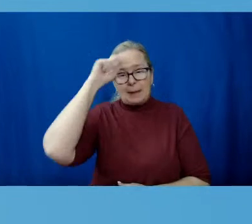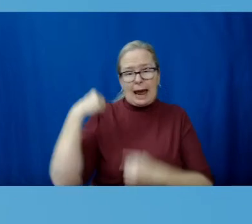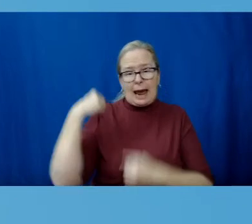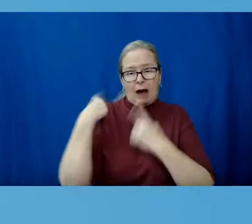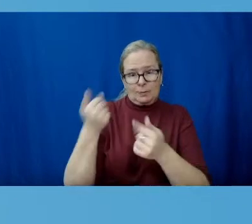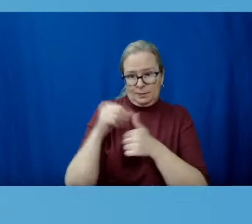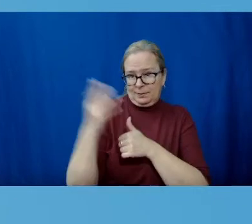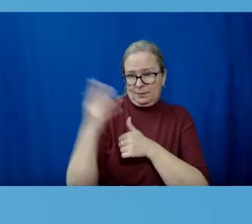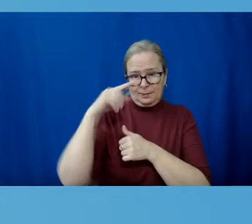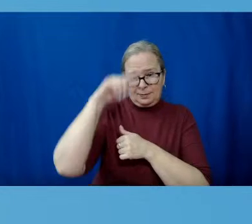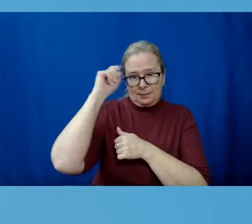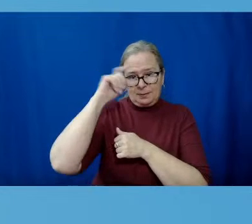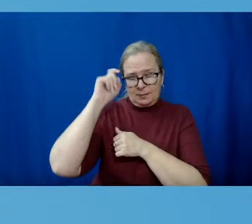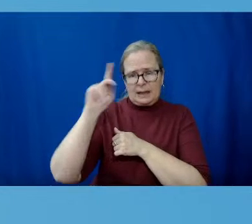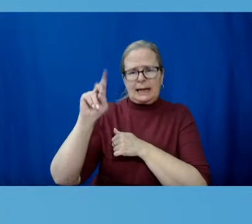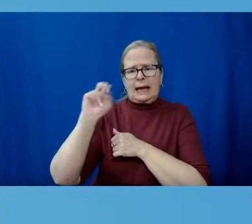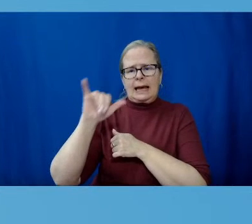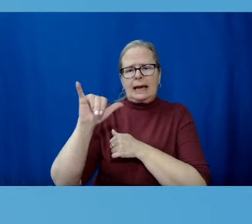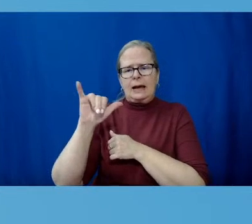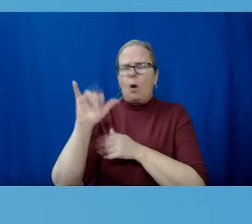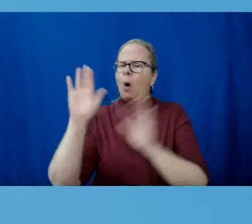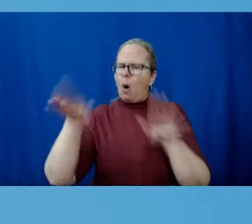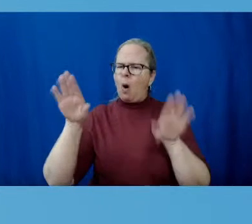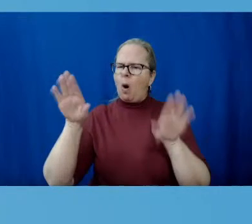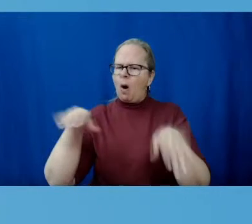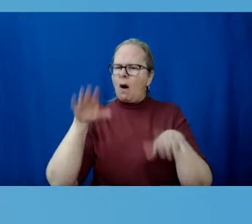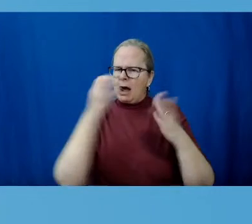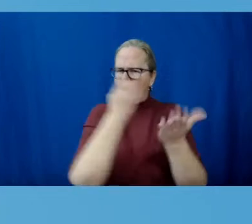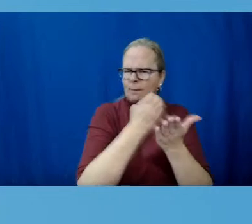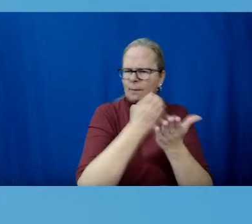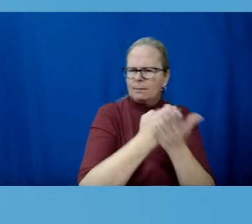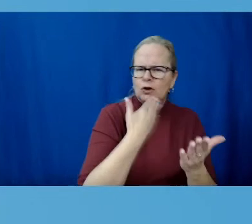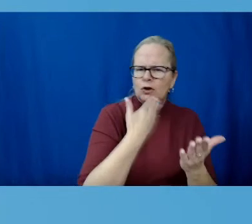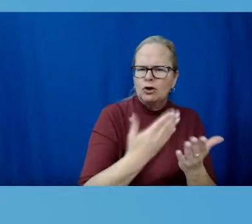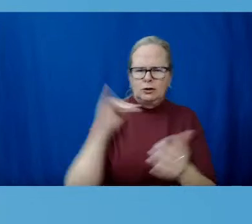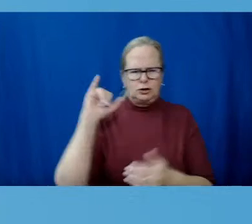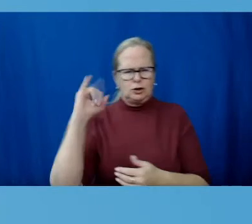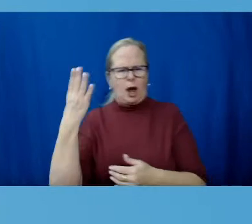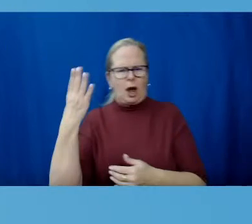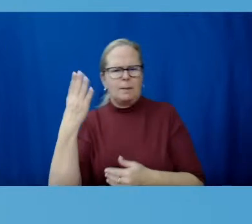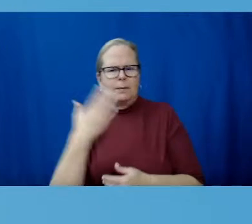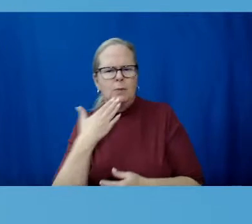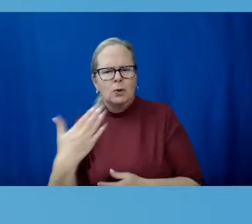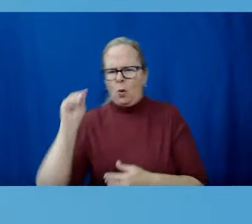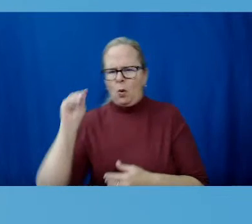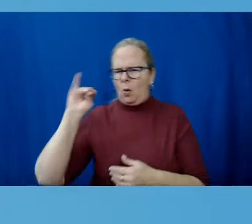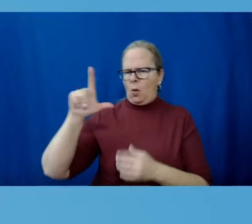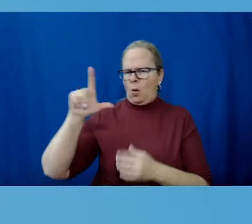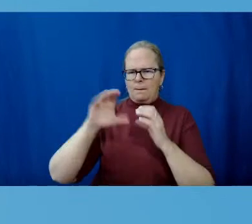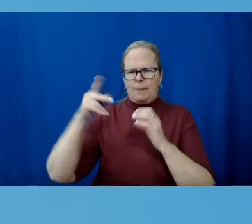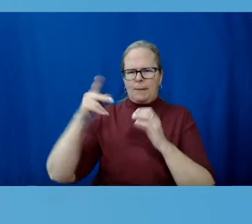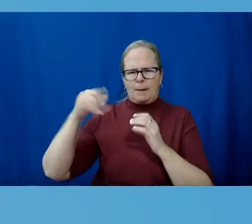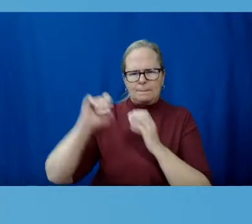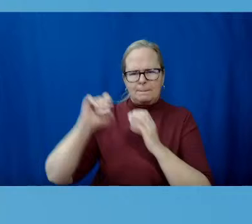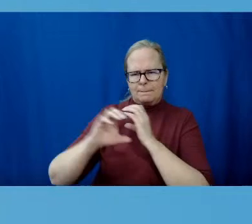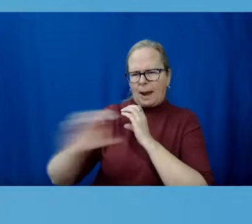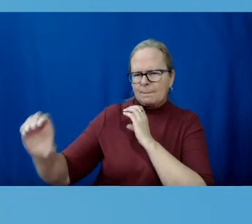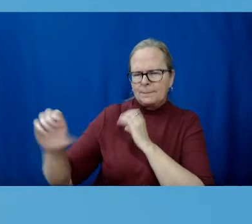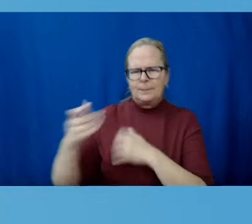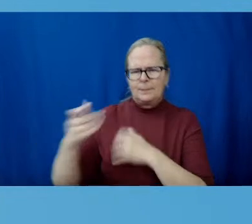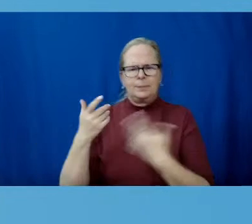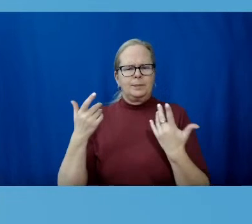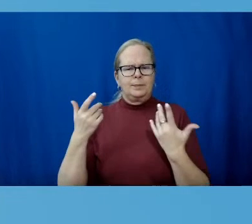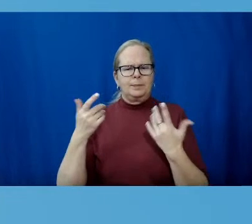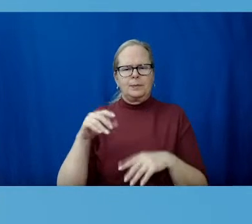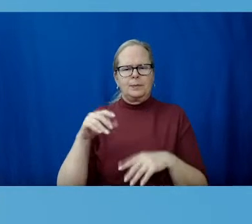NDP has done quite well during the pandemic because they sincerely have always believed in protecting the vulnerable, putting money into healthcare and